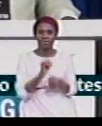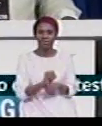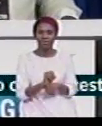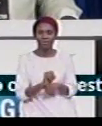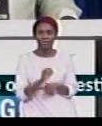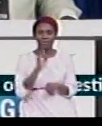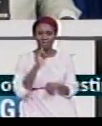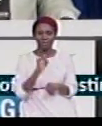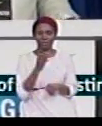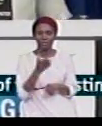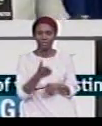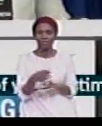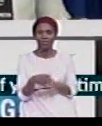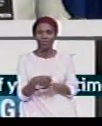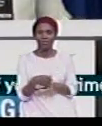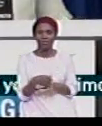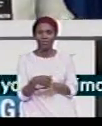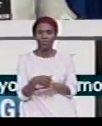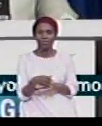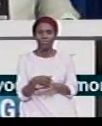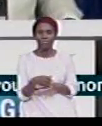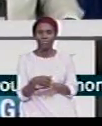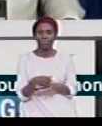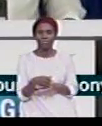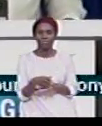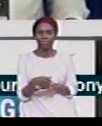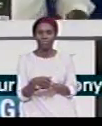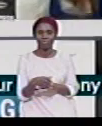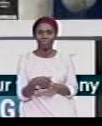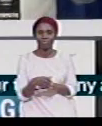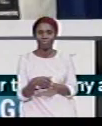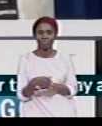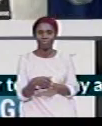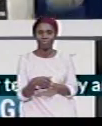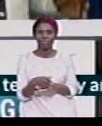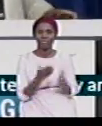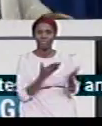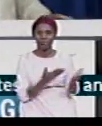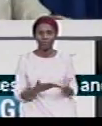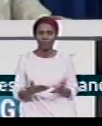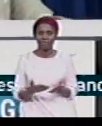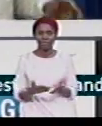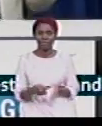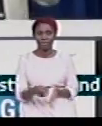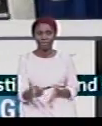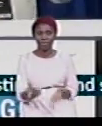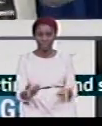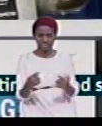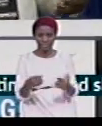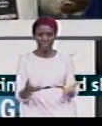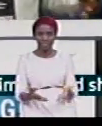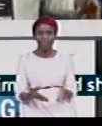The miracle is there. Bring them forward. Bring them forward.